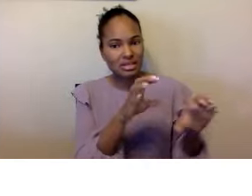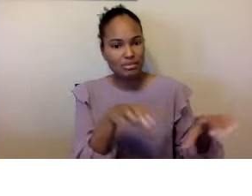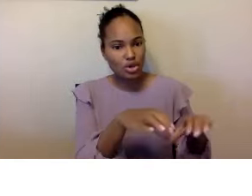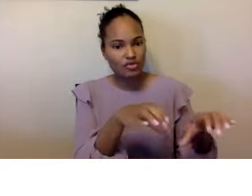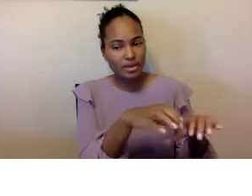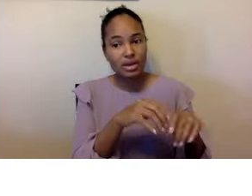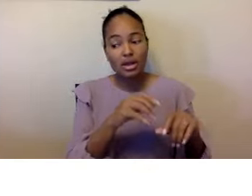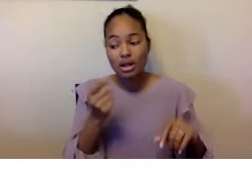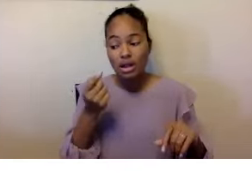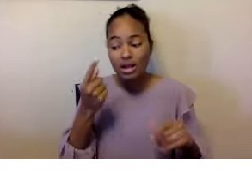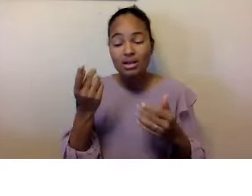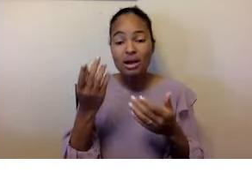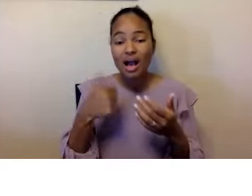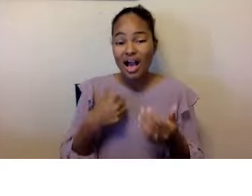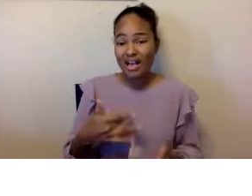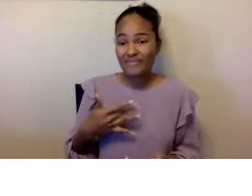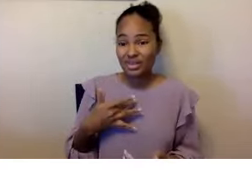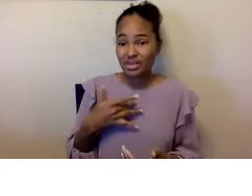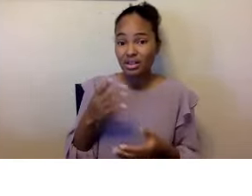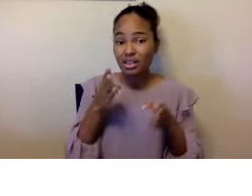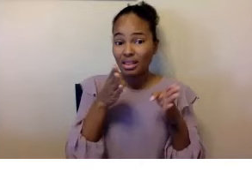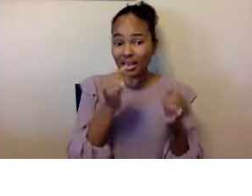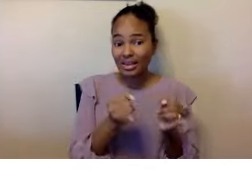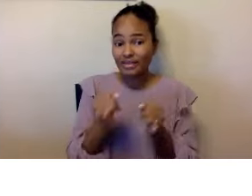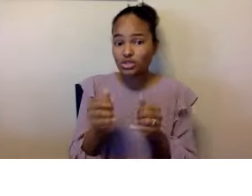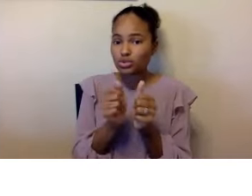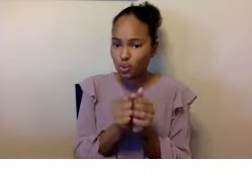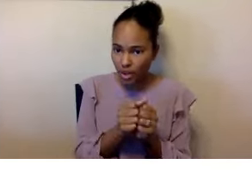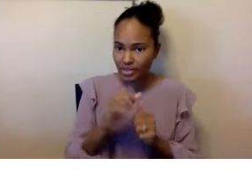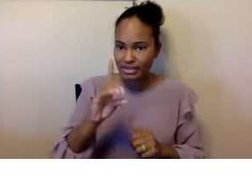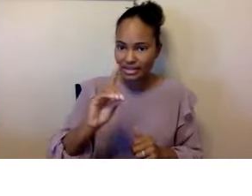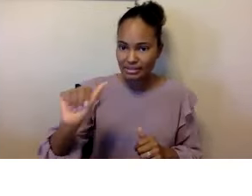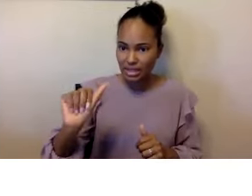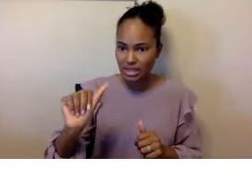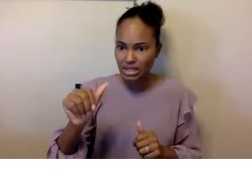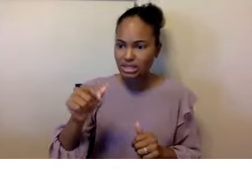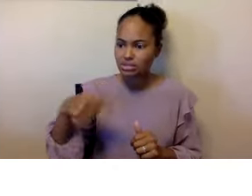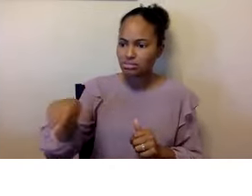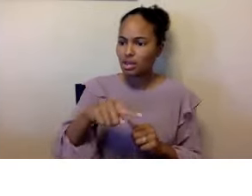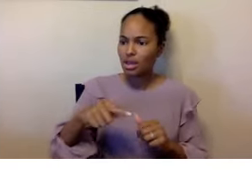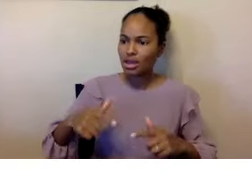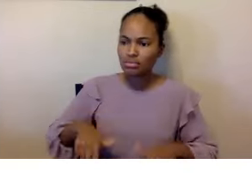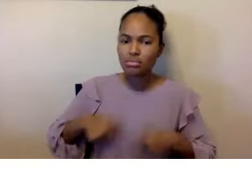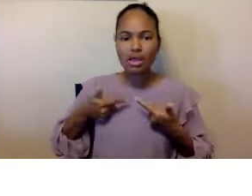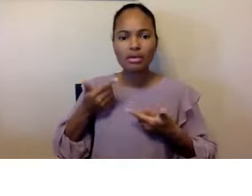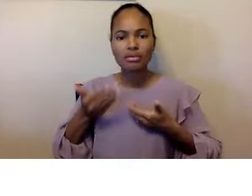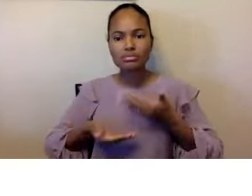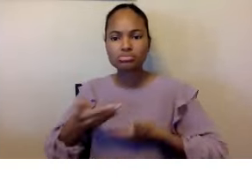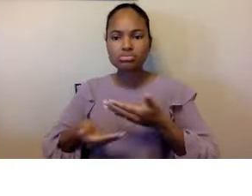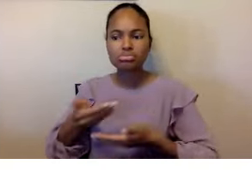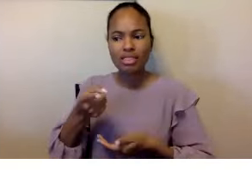individuals with disabilities who are able to live the life that they want to live